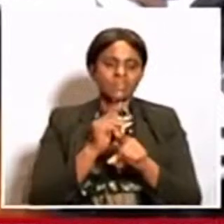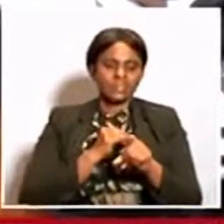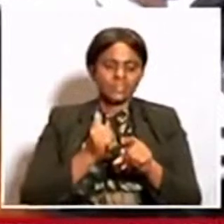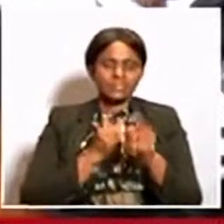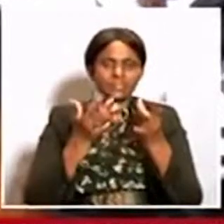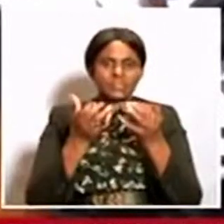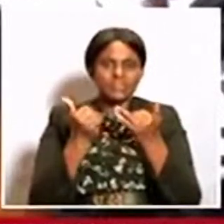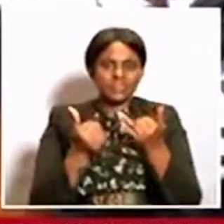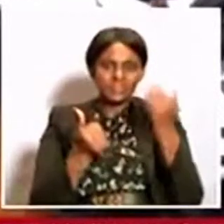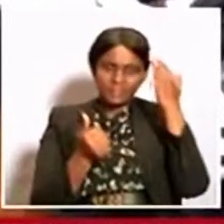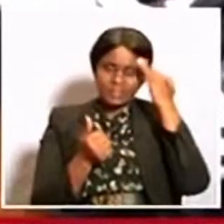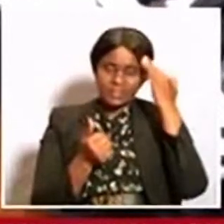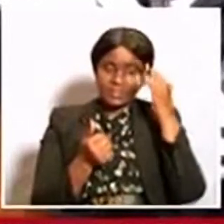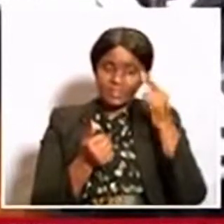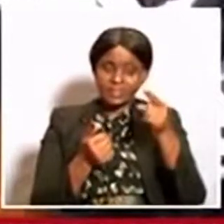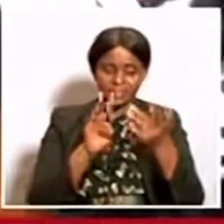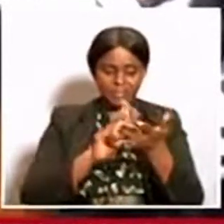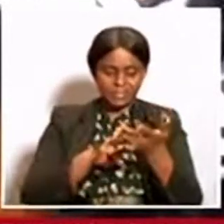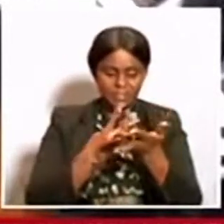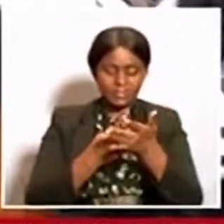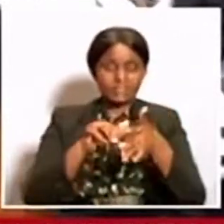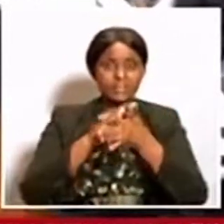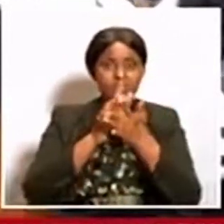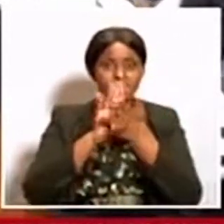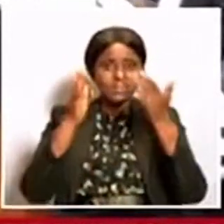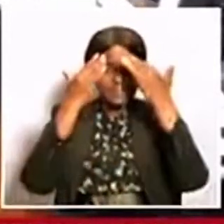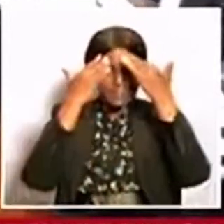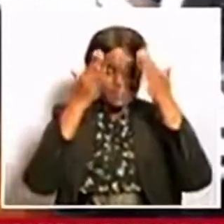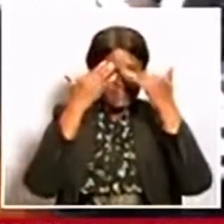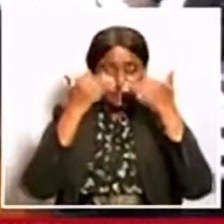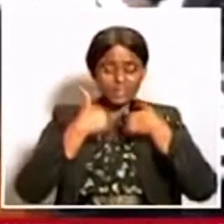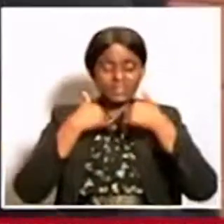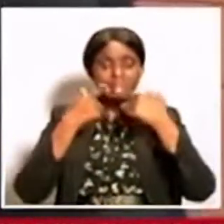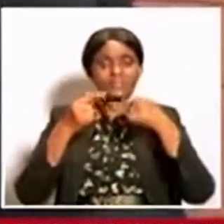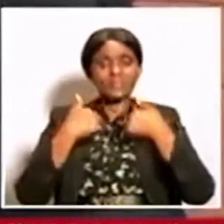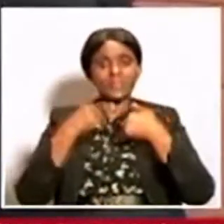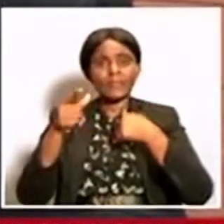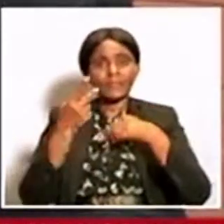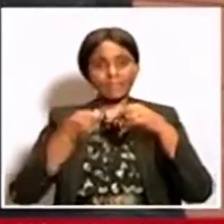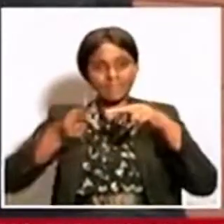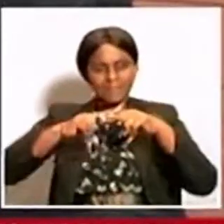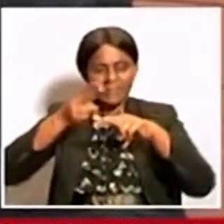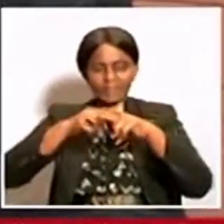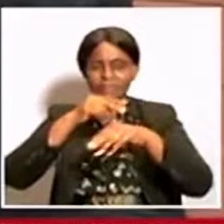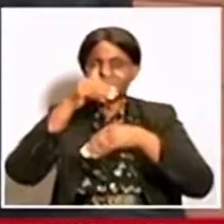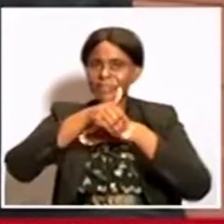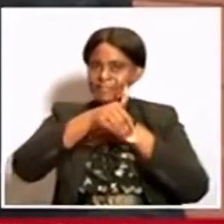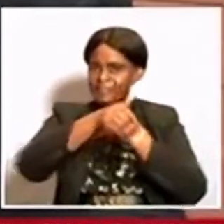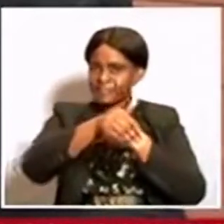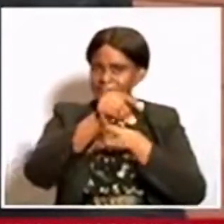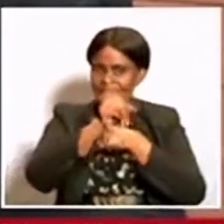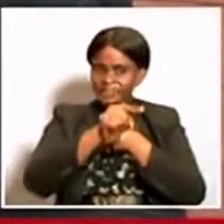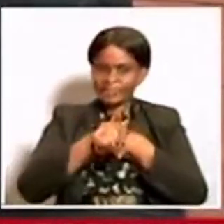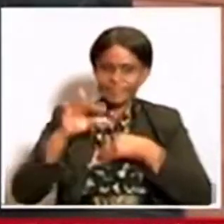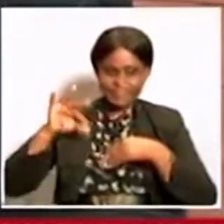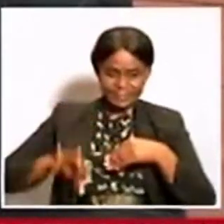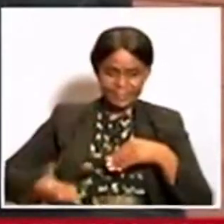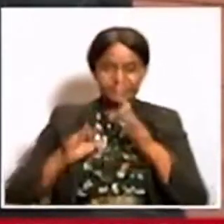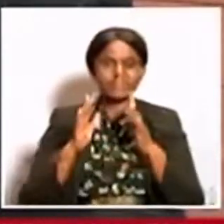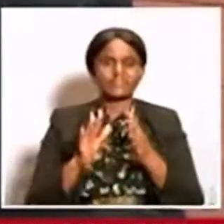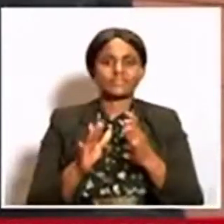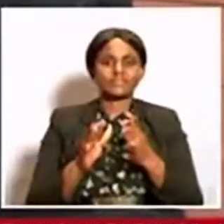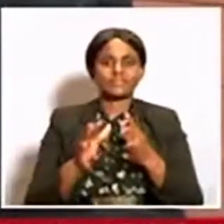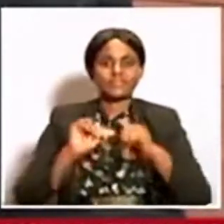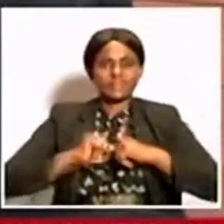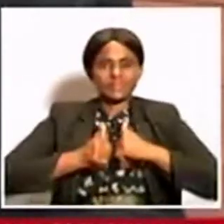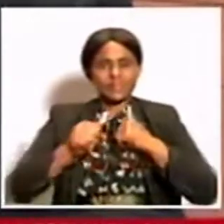out from the witness how much sensitization they have done to increase the uptake of beneficiaries, because